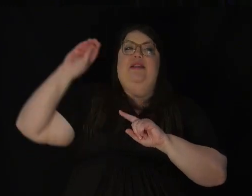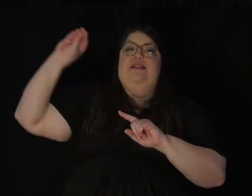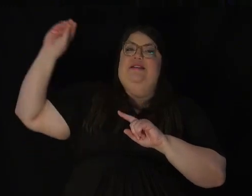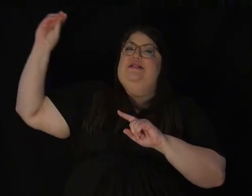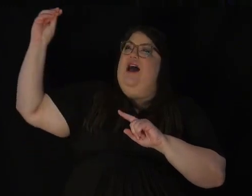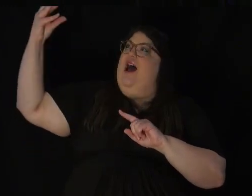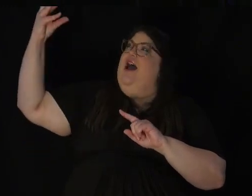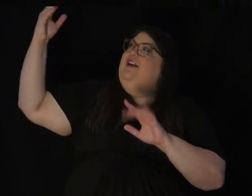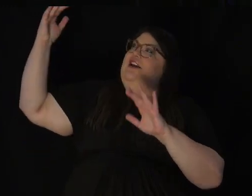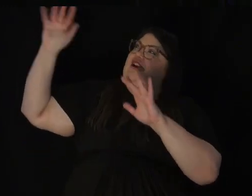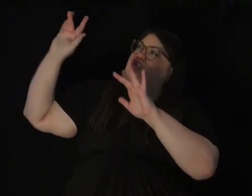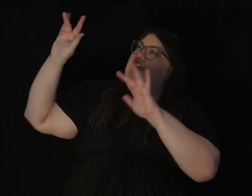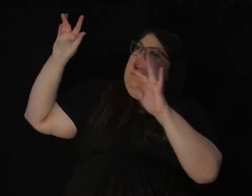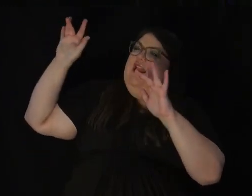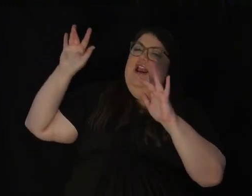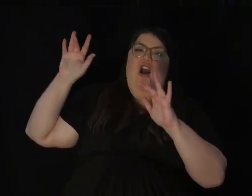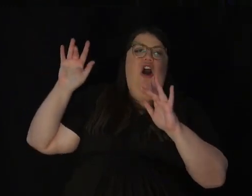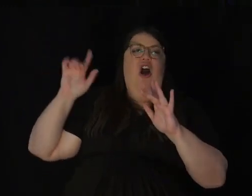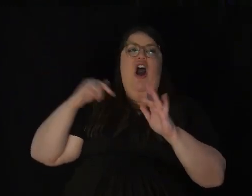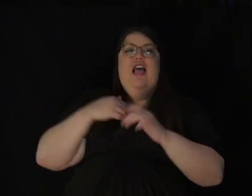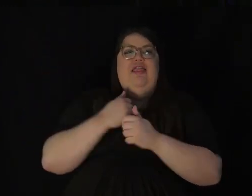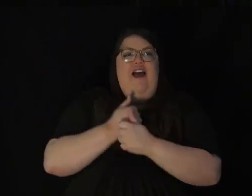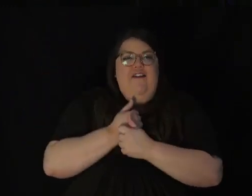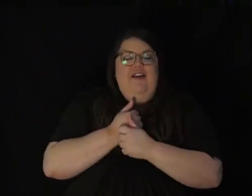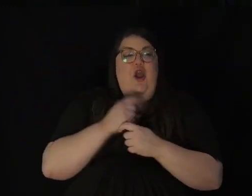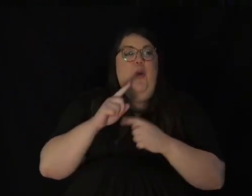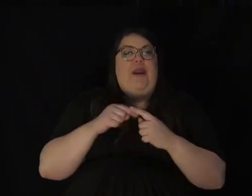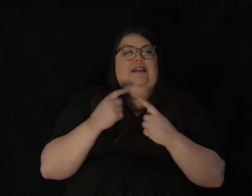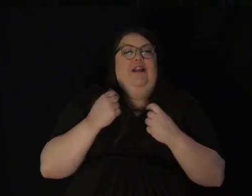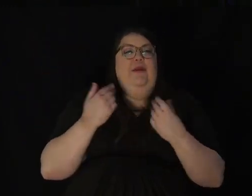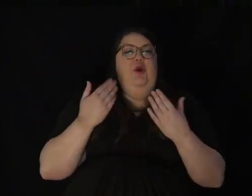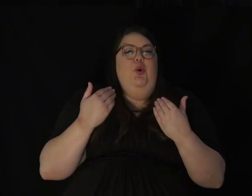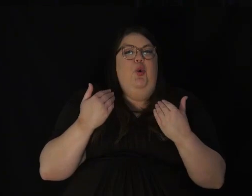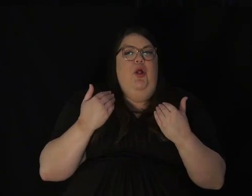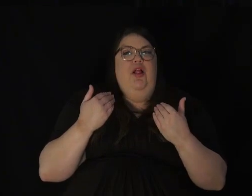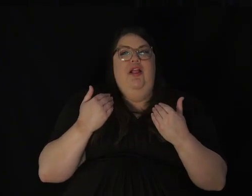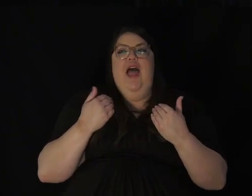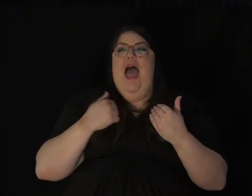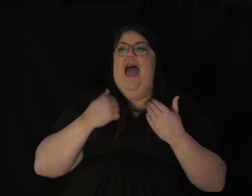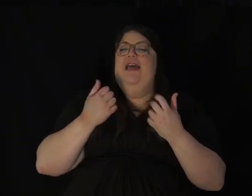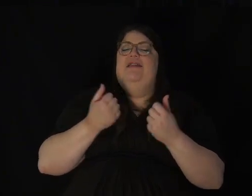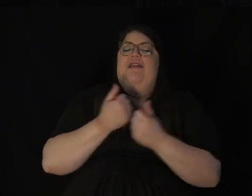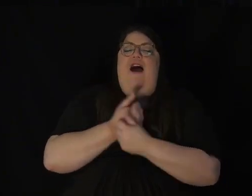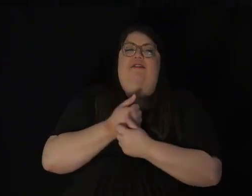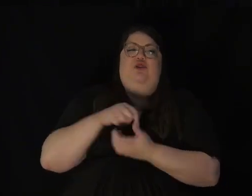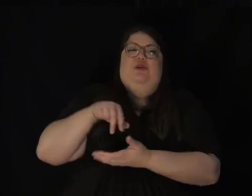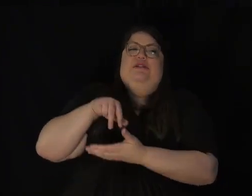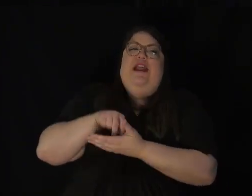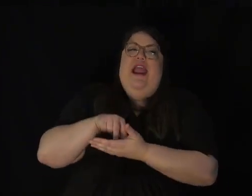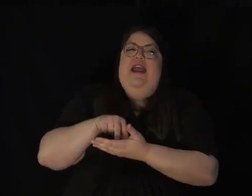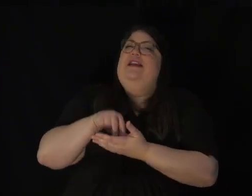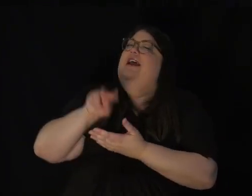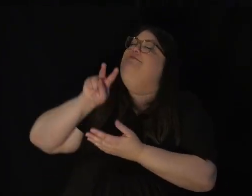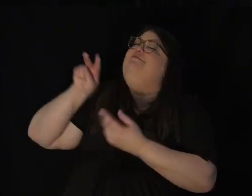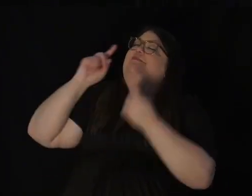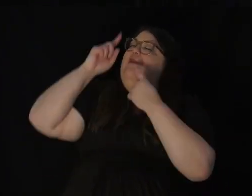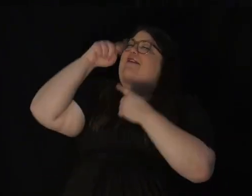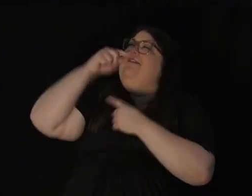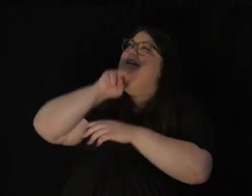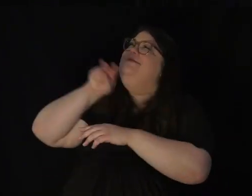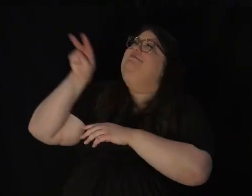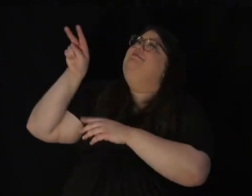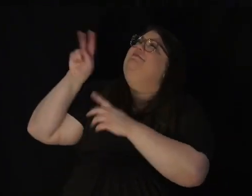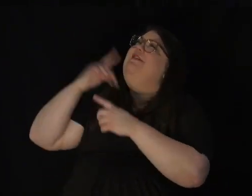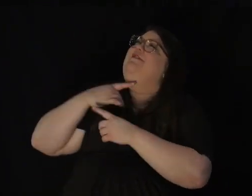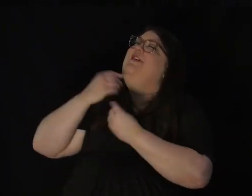but one of my favorite things to do if I'm a little chilled is to stand in the sun and turn my face actually towards it and feel the